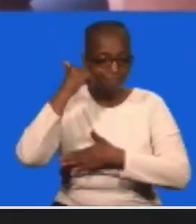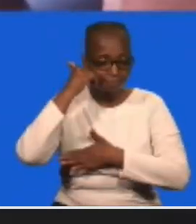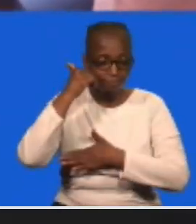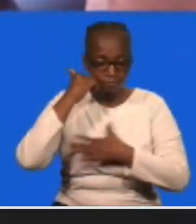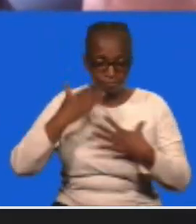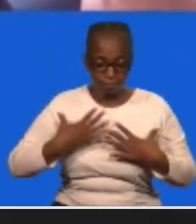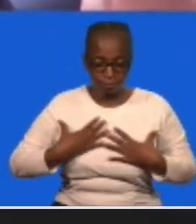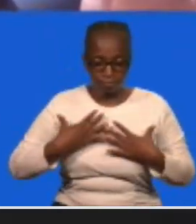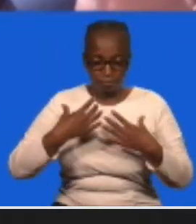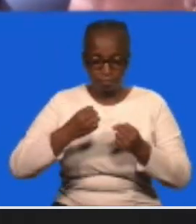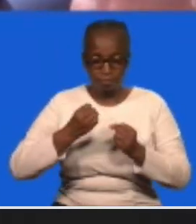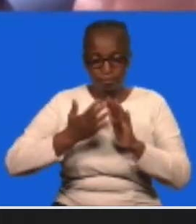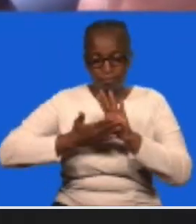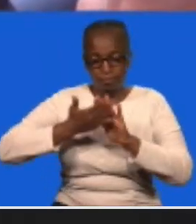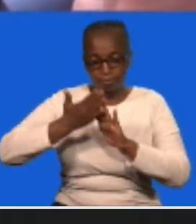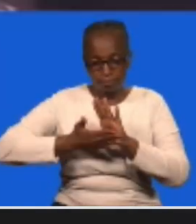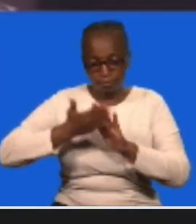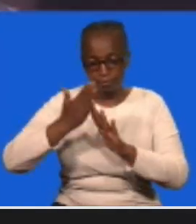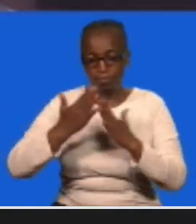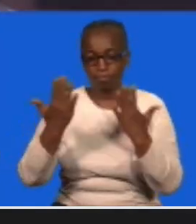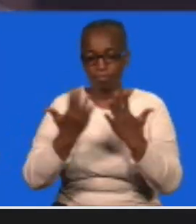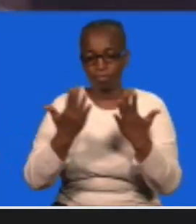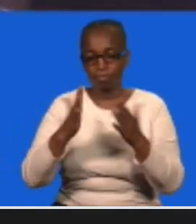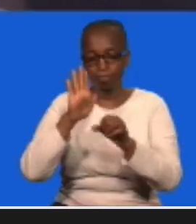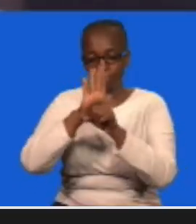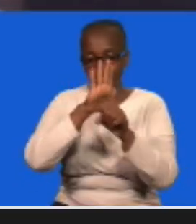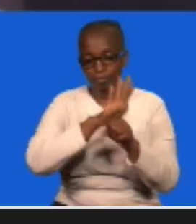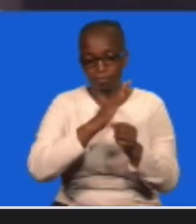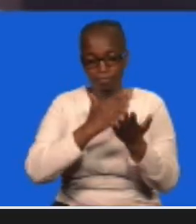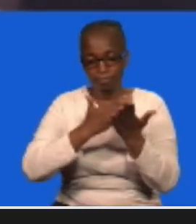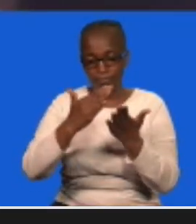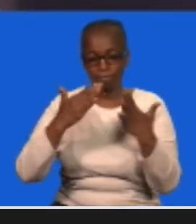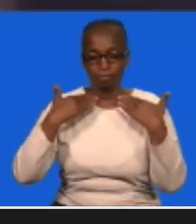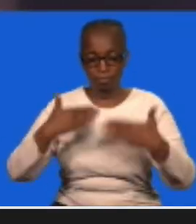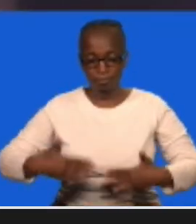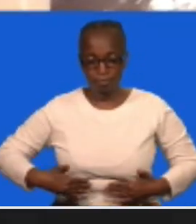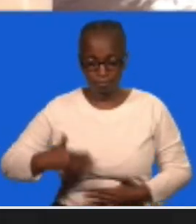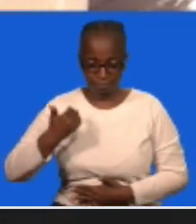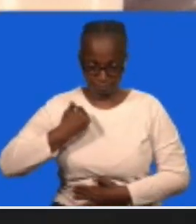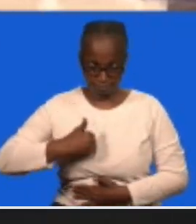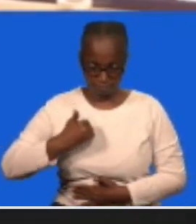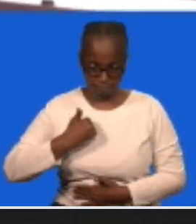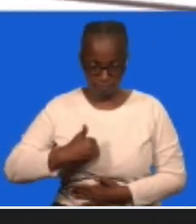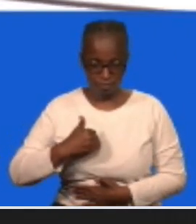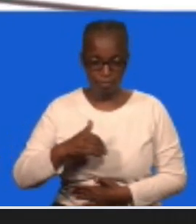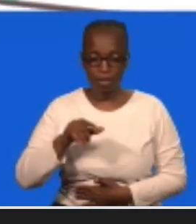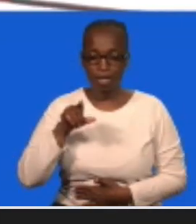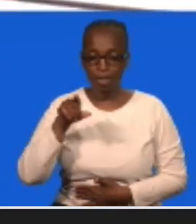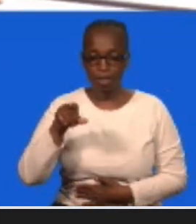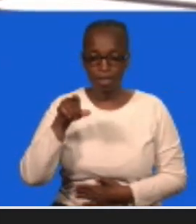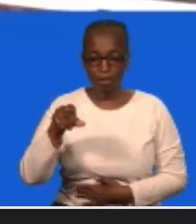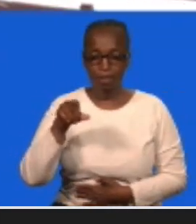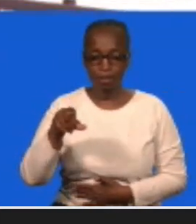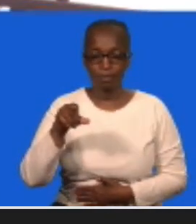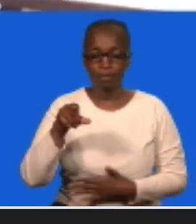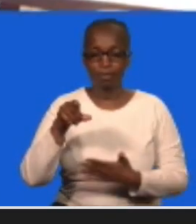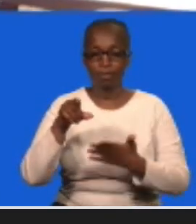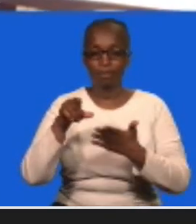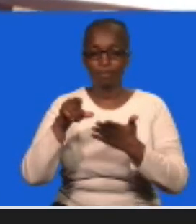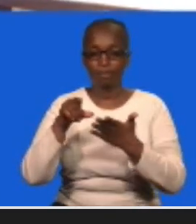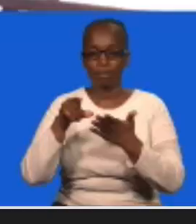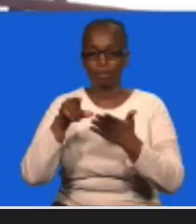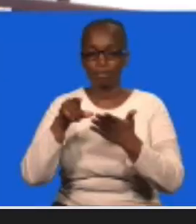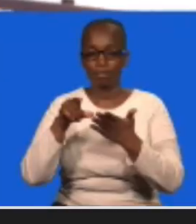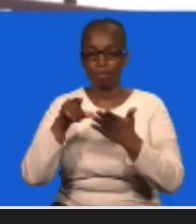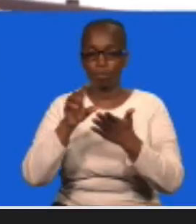haraka ikilinganishwa na upasuaji wa kawaida ambapo sehemu kubwa ya viungo ukatwa. The most important thing is there are hardly any